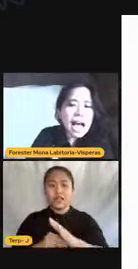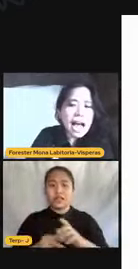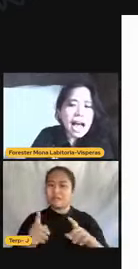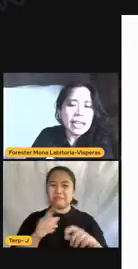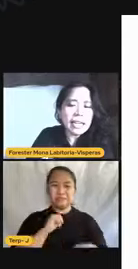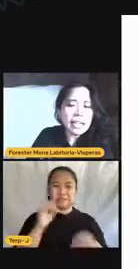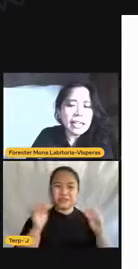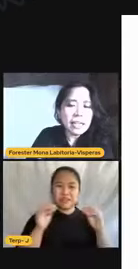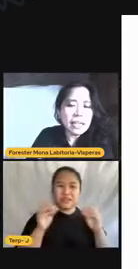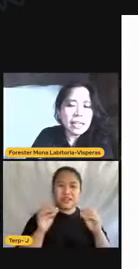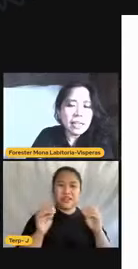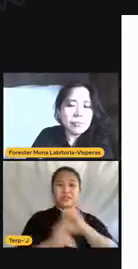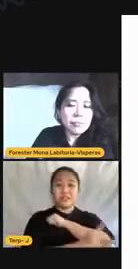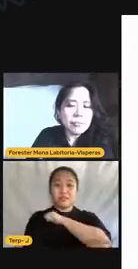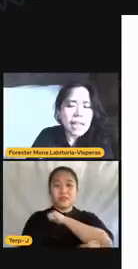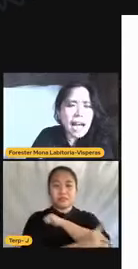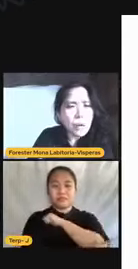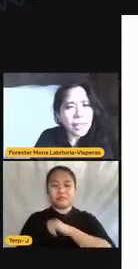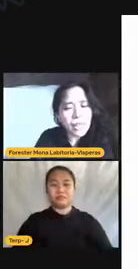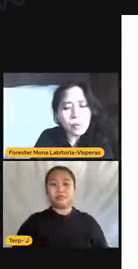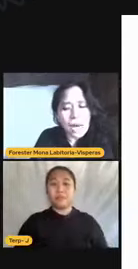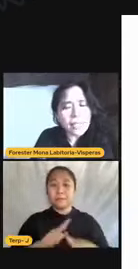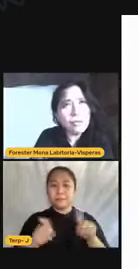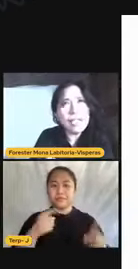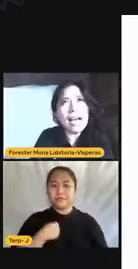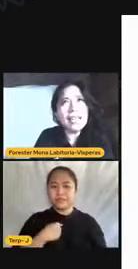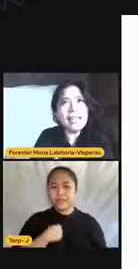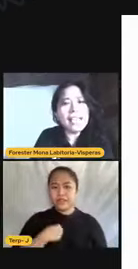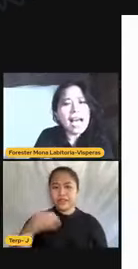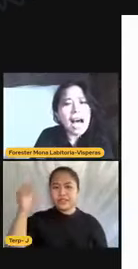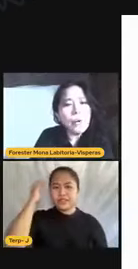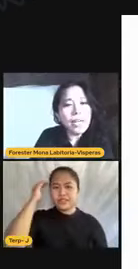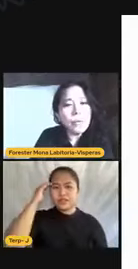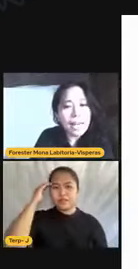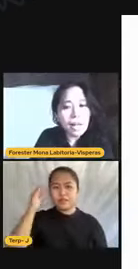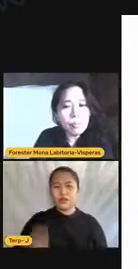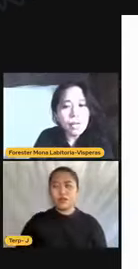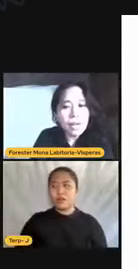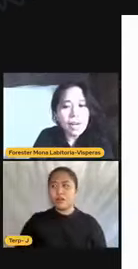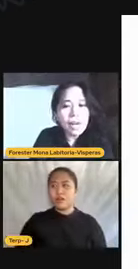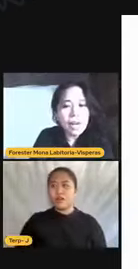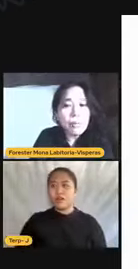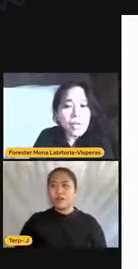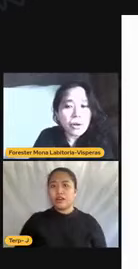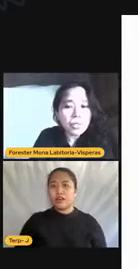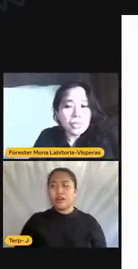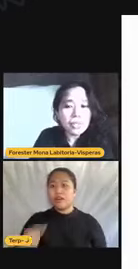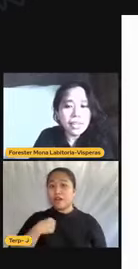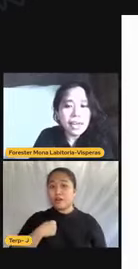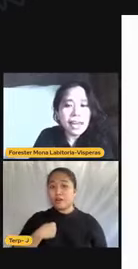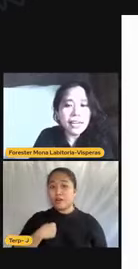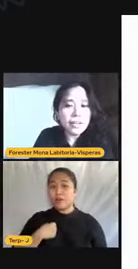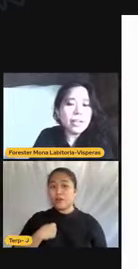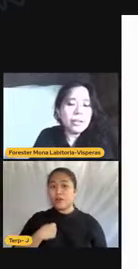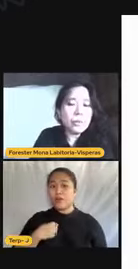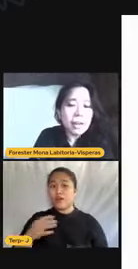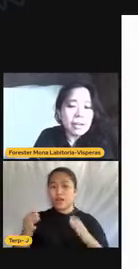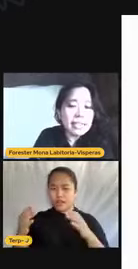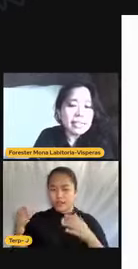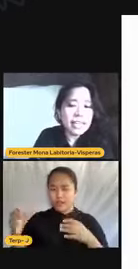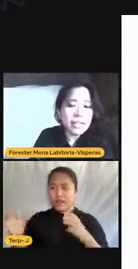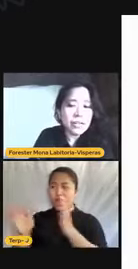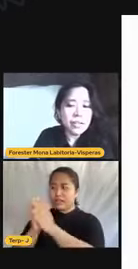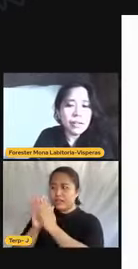But I think, ang tanong sa akin is, how can we help mothers like her